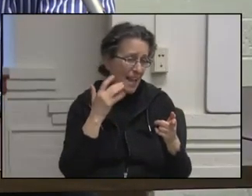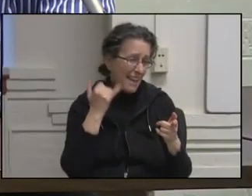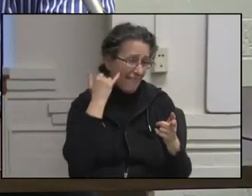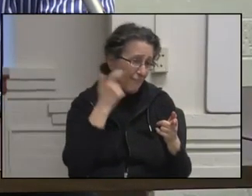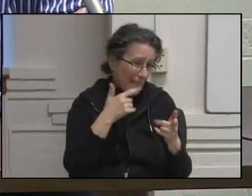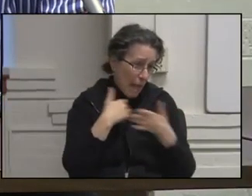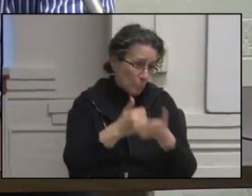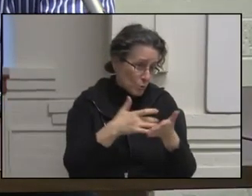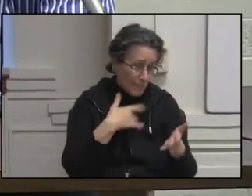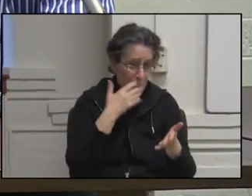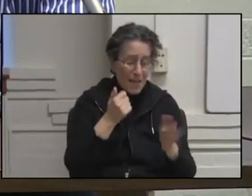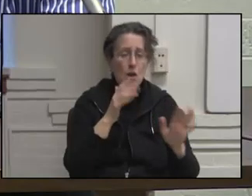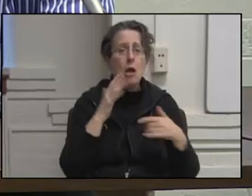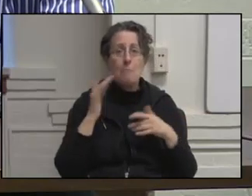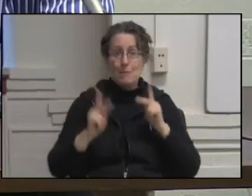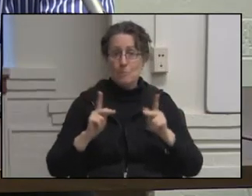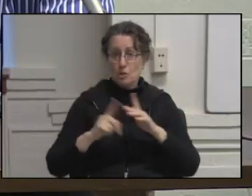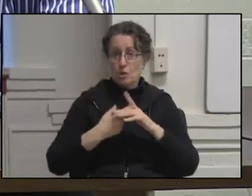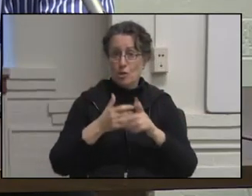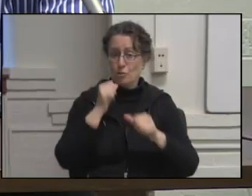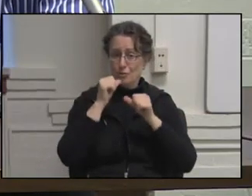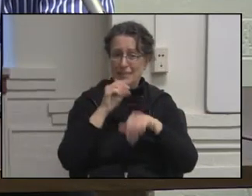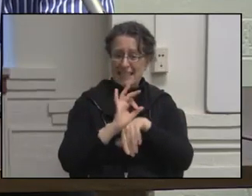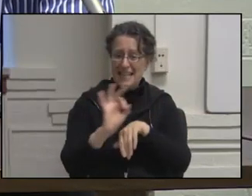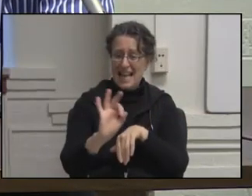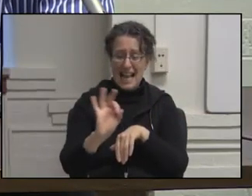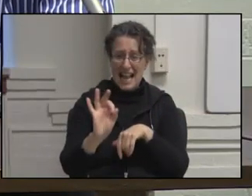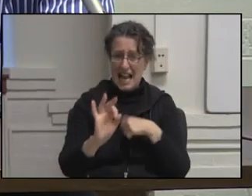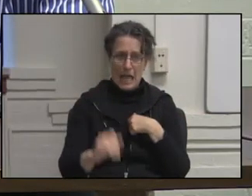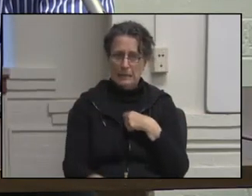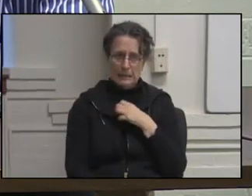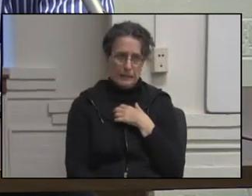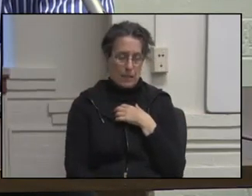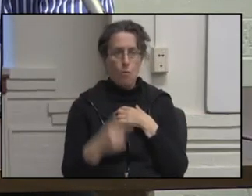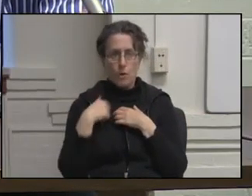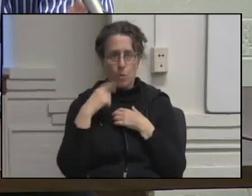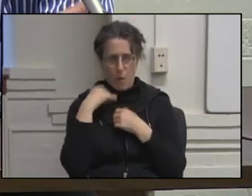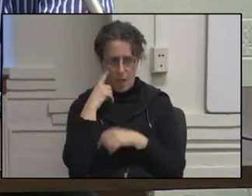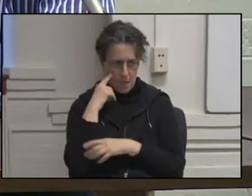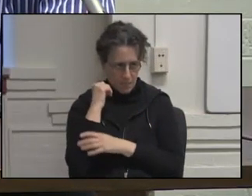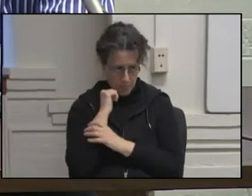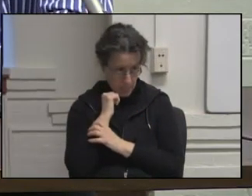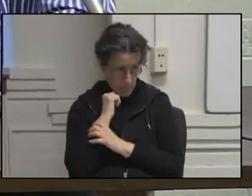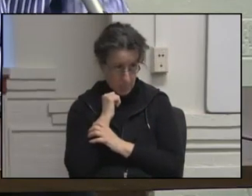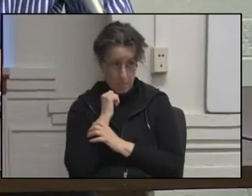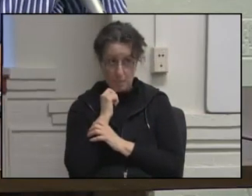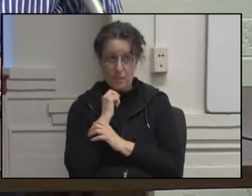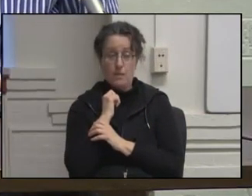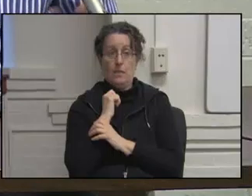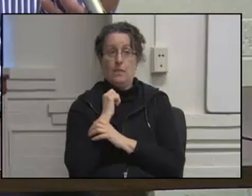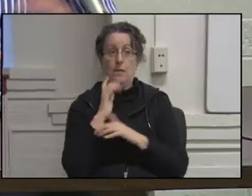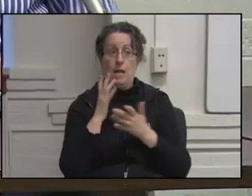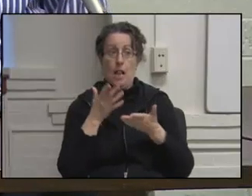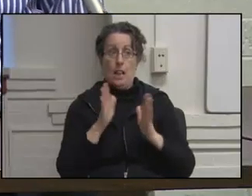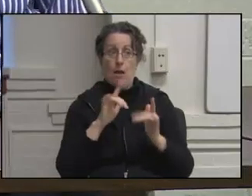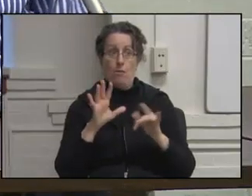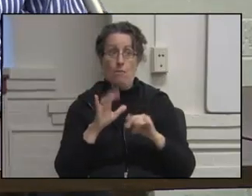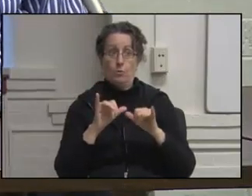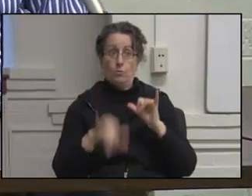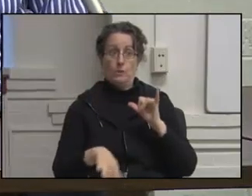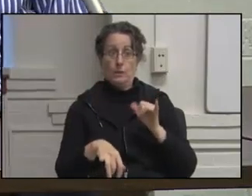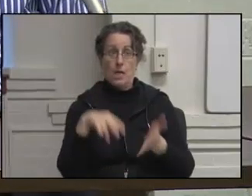drinking at 9 a.m., I mean, we, you know, tend to have a pretty jaundiced eye towards those people. You know, they're not going to hang out till 5 p.m. at